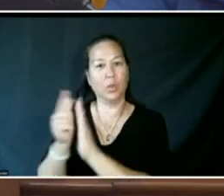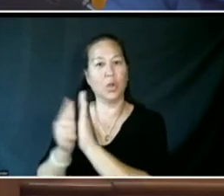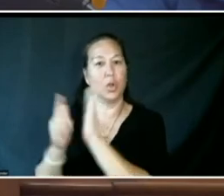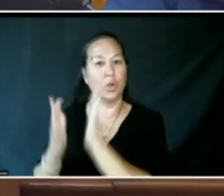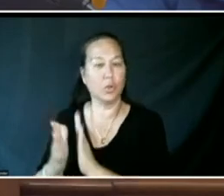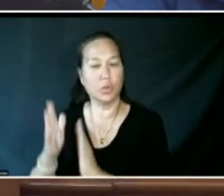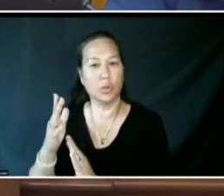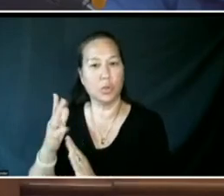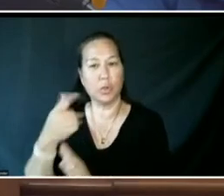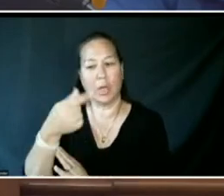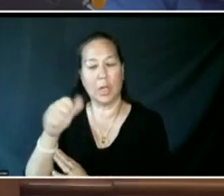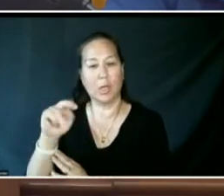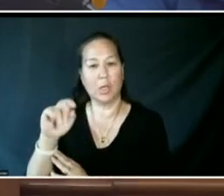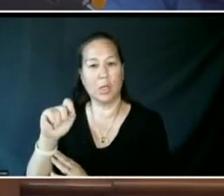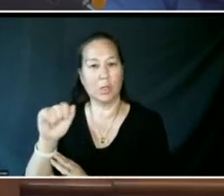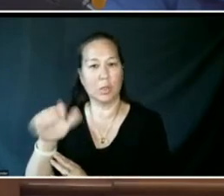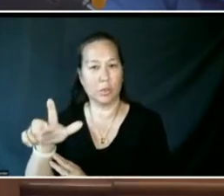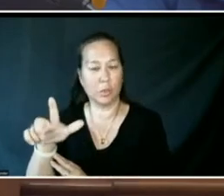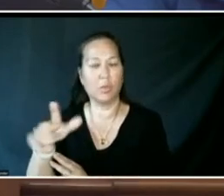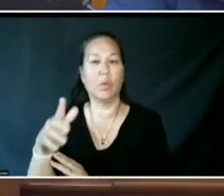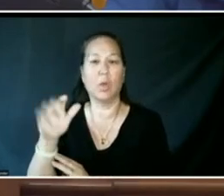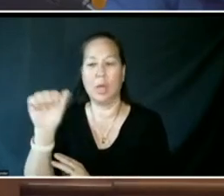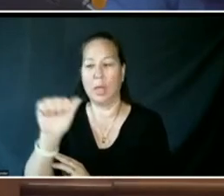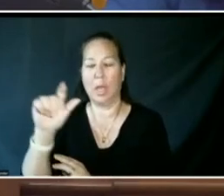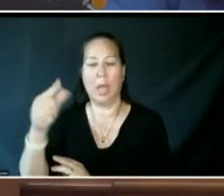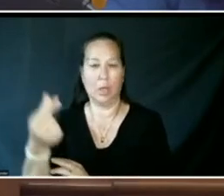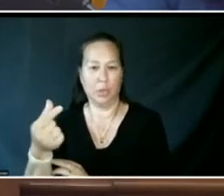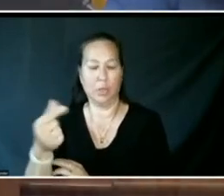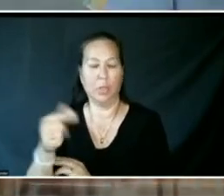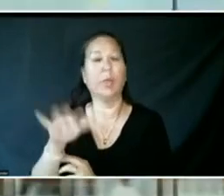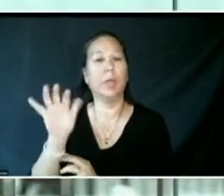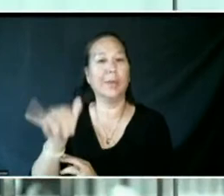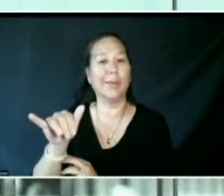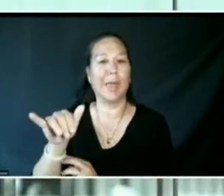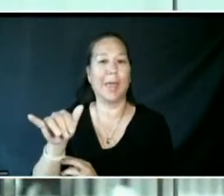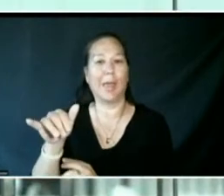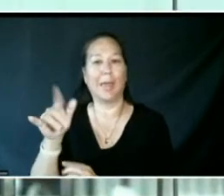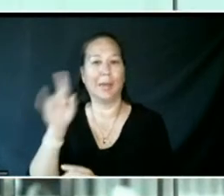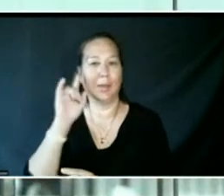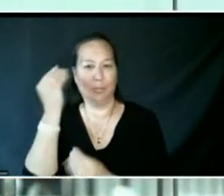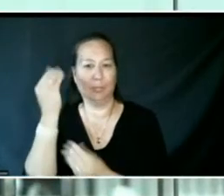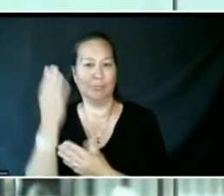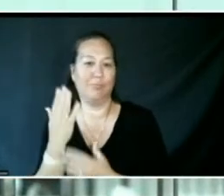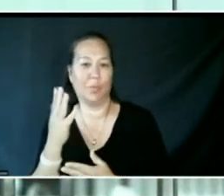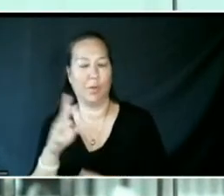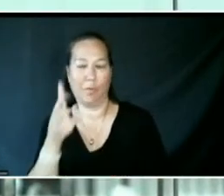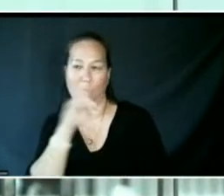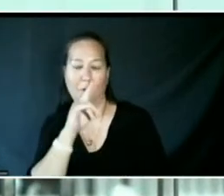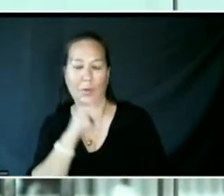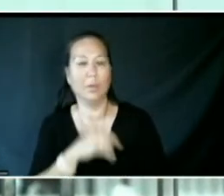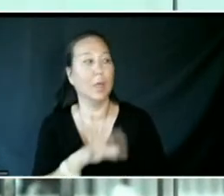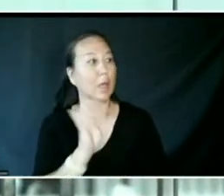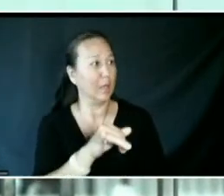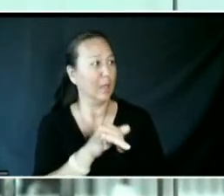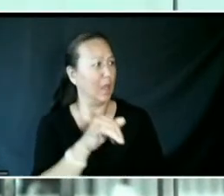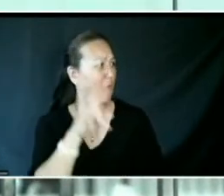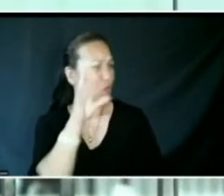hear are patently false. They should find those votes. They should absolutely find